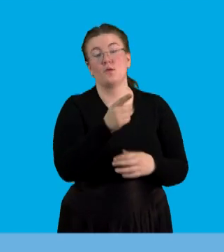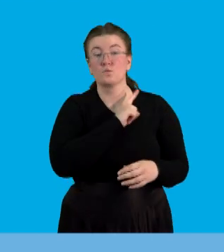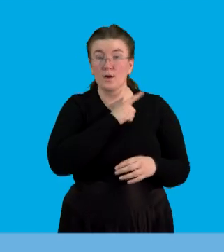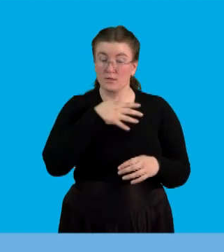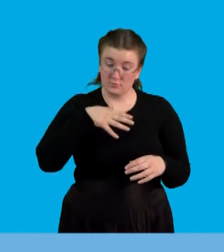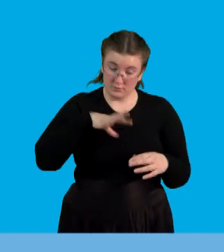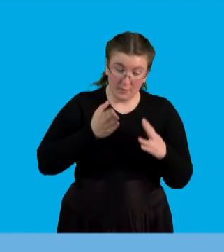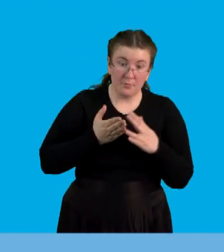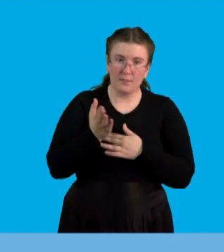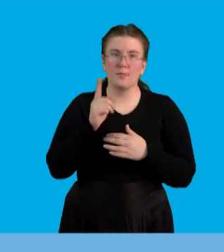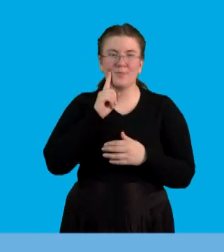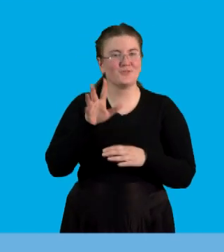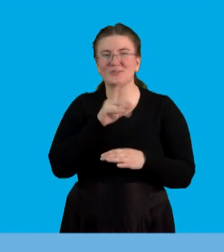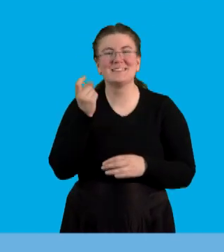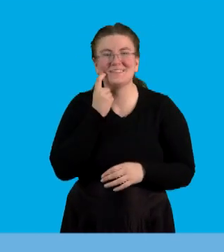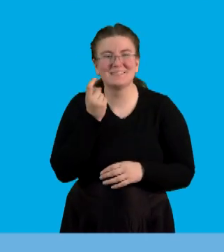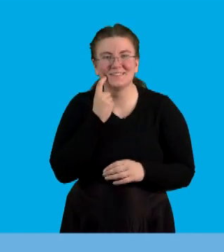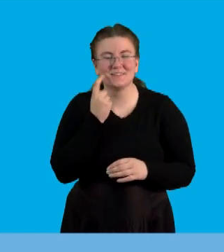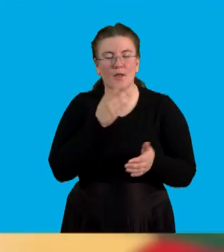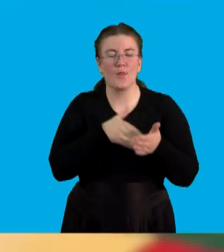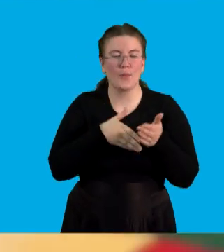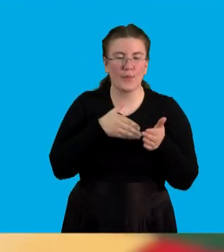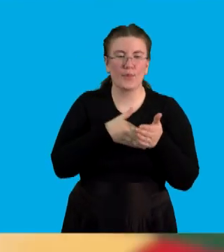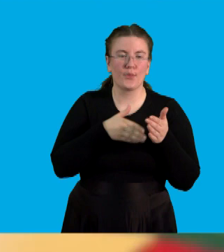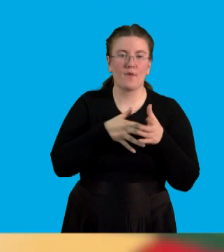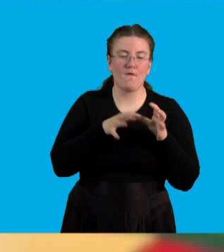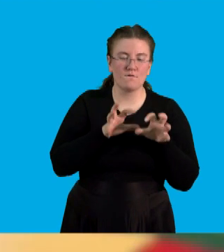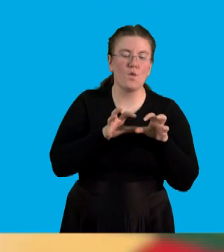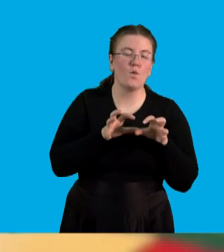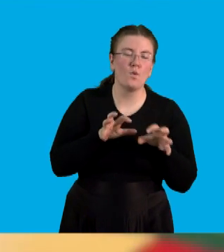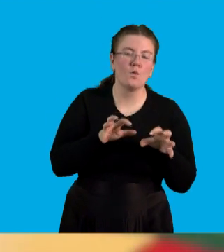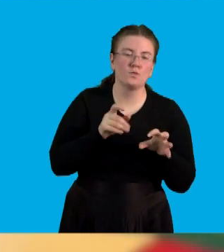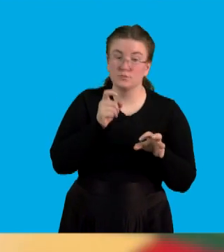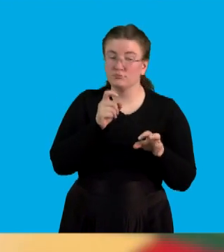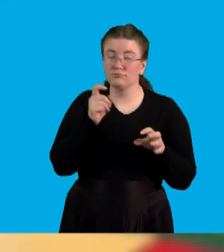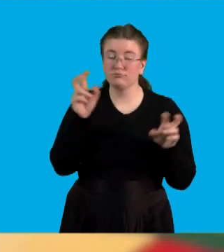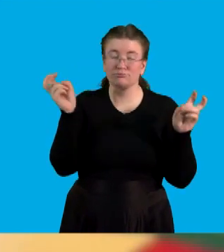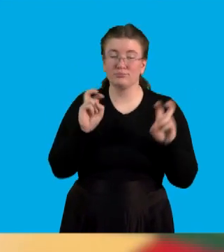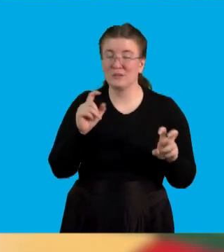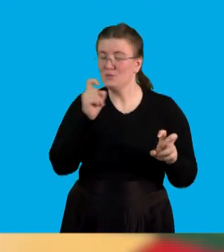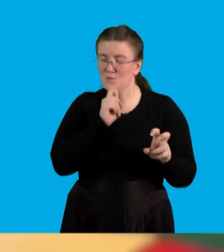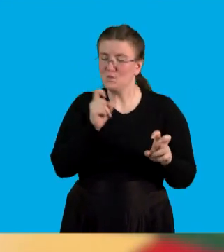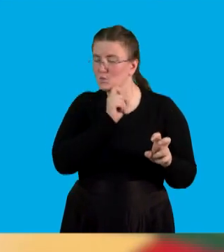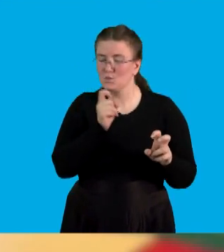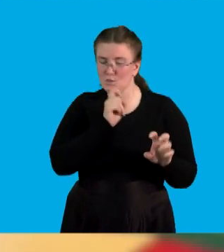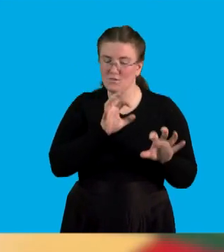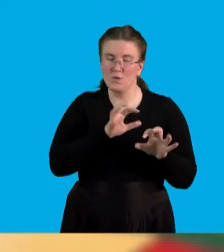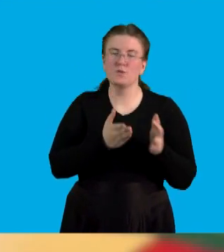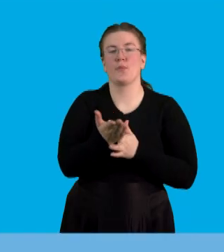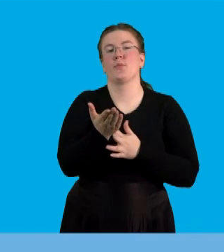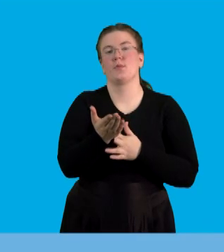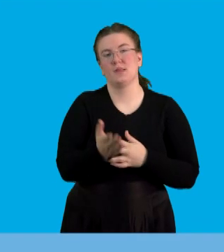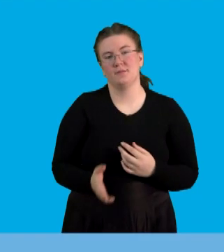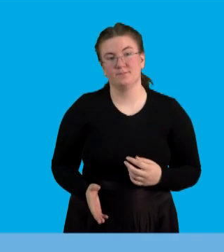isn't making it easier for these electrons to pass through. So therefore, the electrons will then use up the energy that they have. So